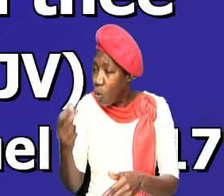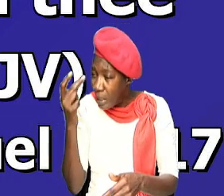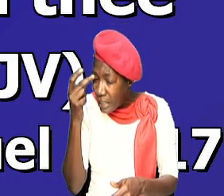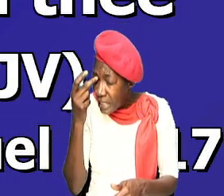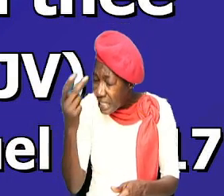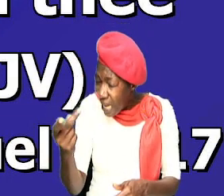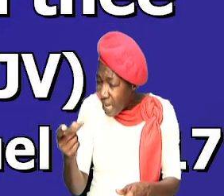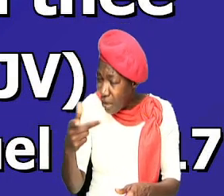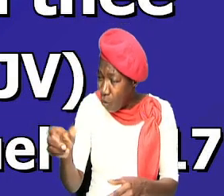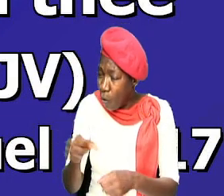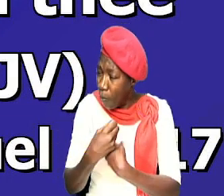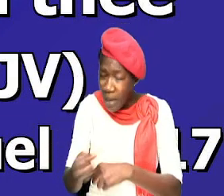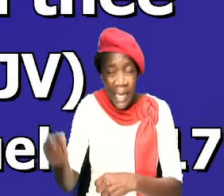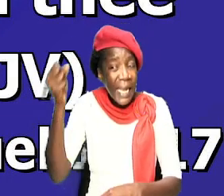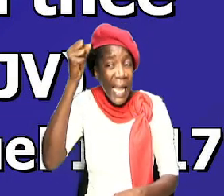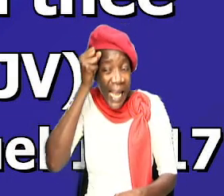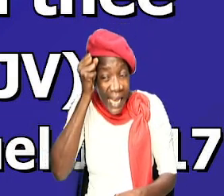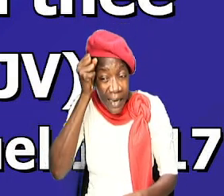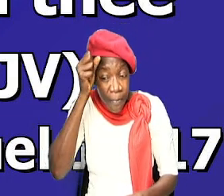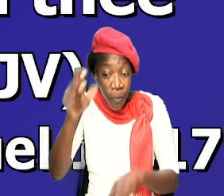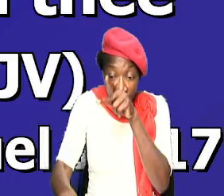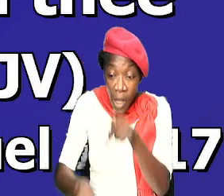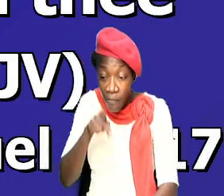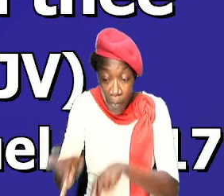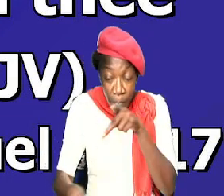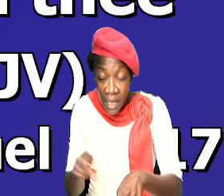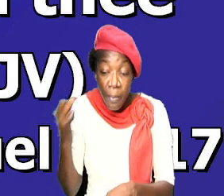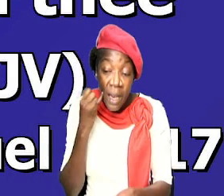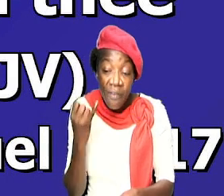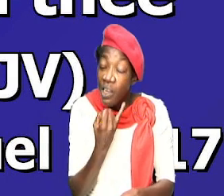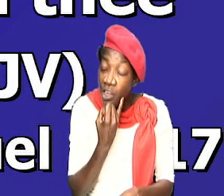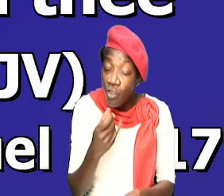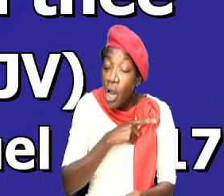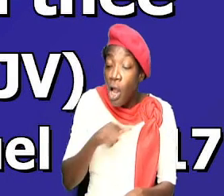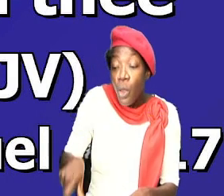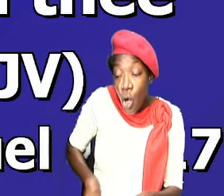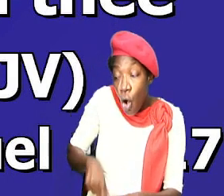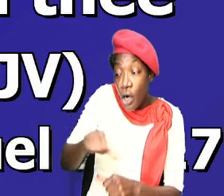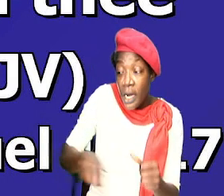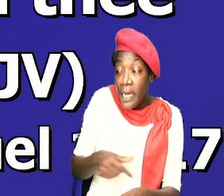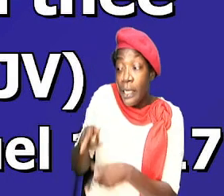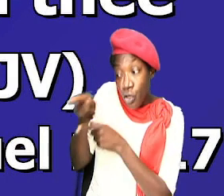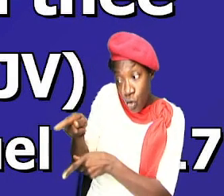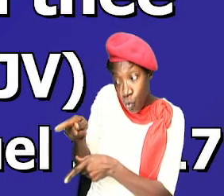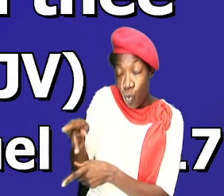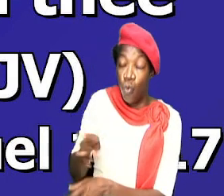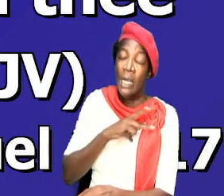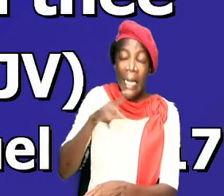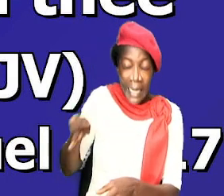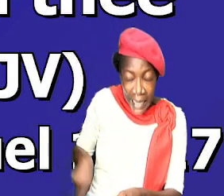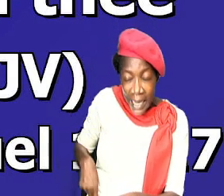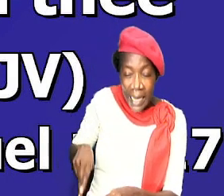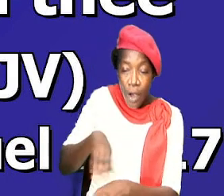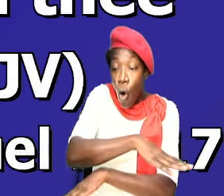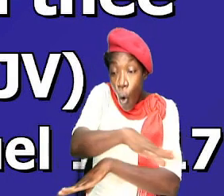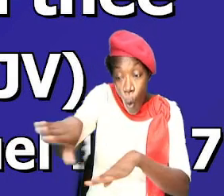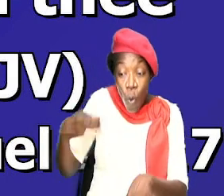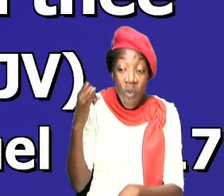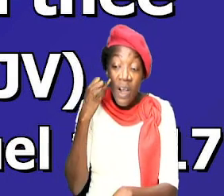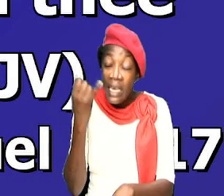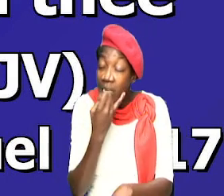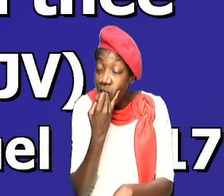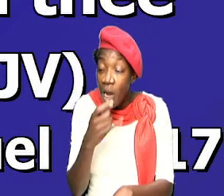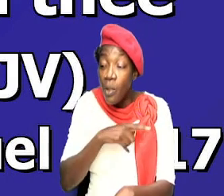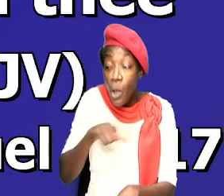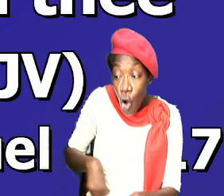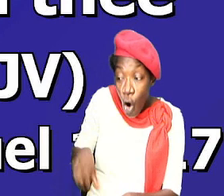not made the head of the tribes of Israel? And the Lord anointed thee king over Israel. And the Lord sent thee on